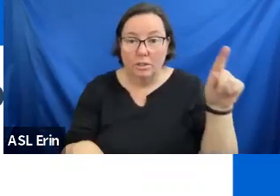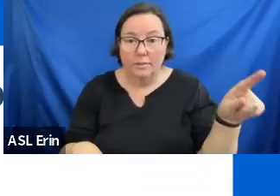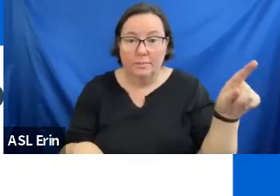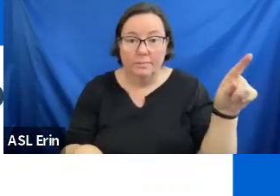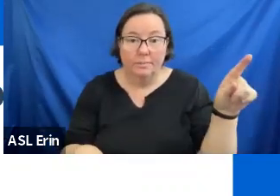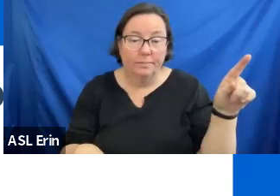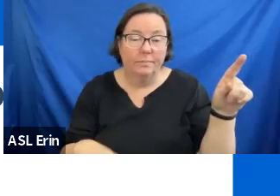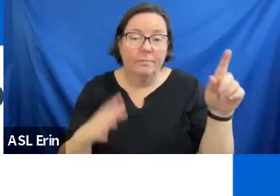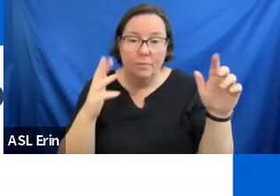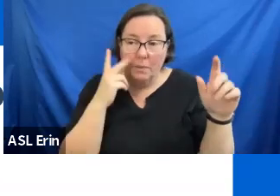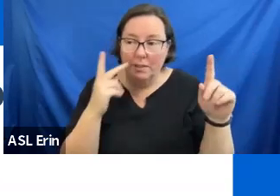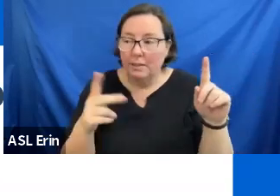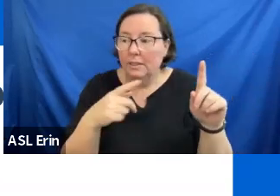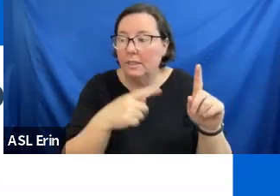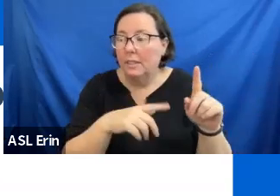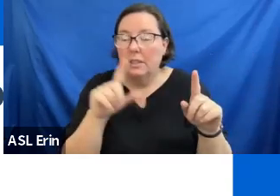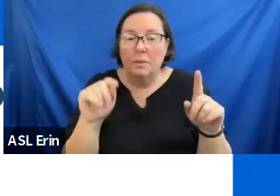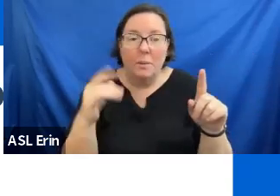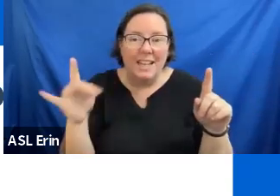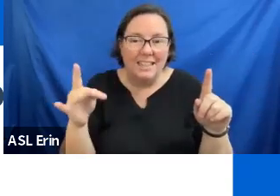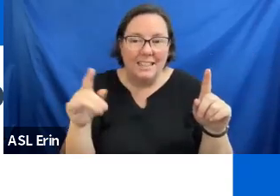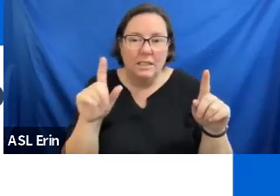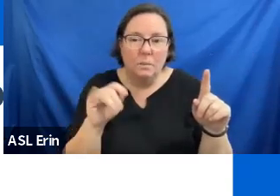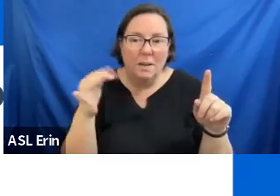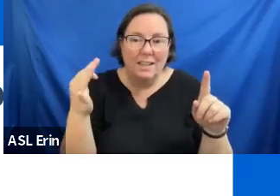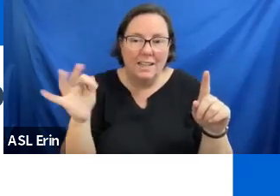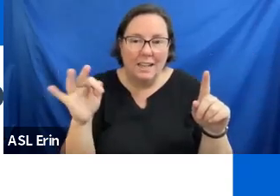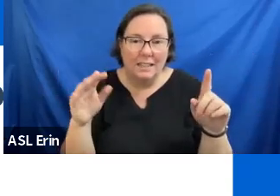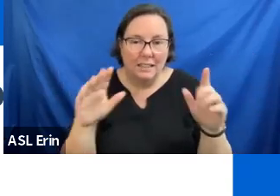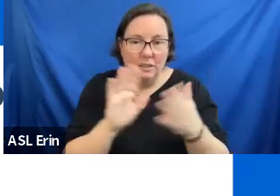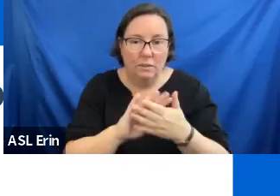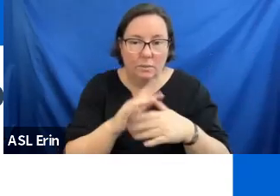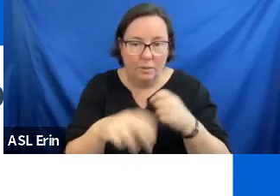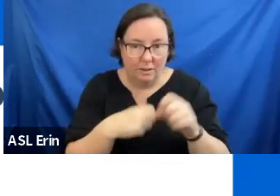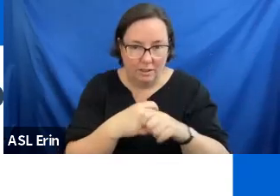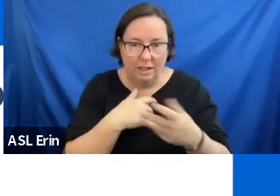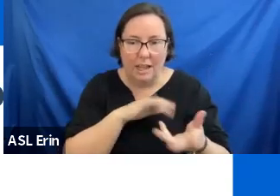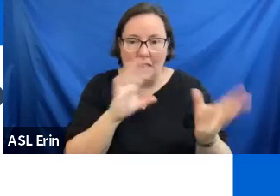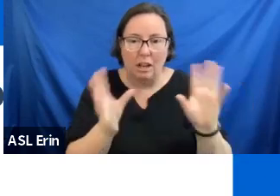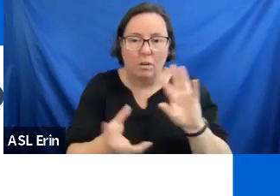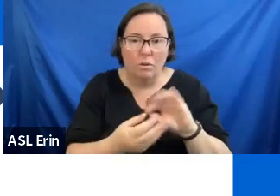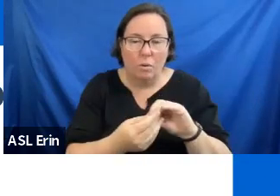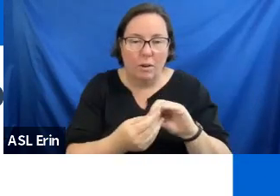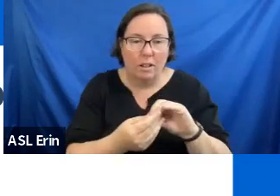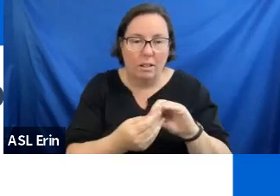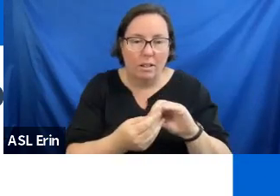that in the 2018-2019 school year, we had a total of